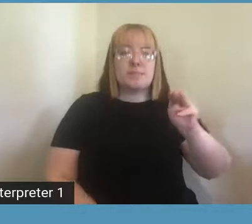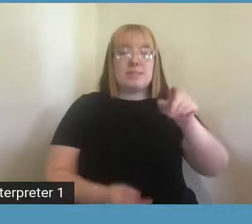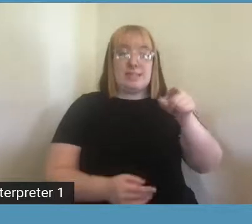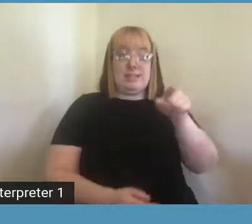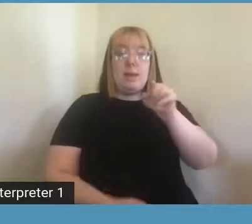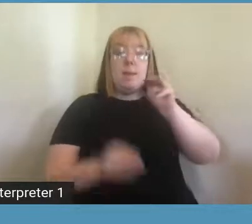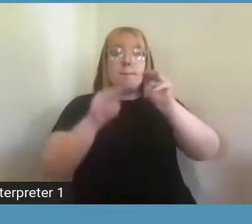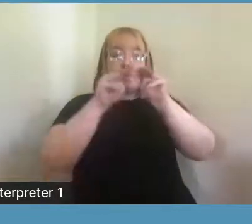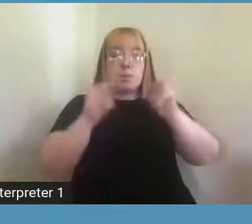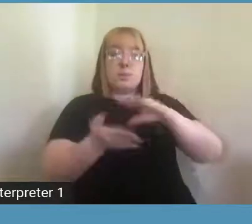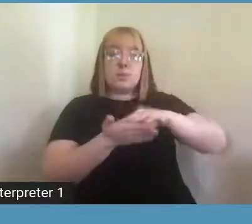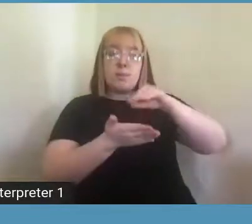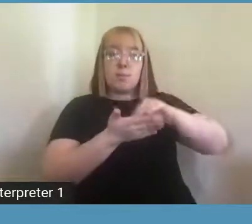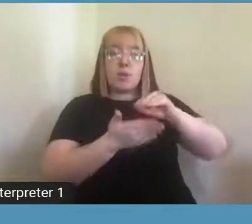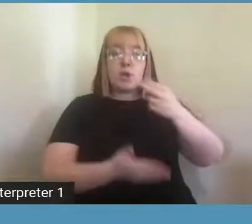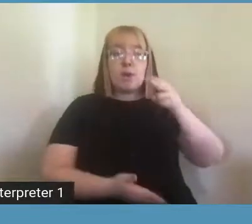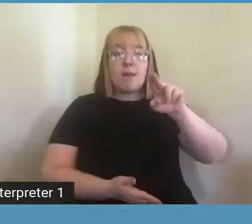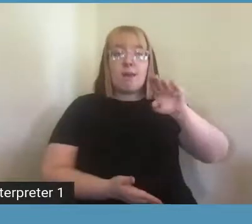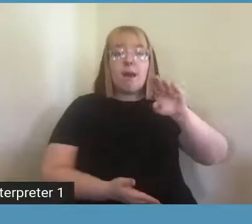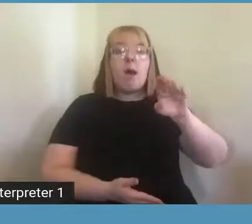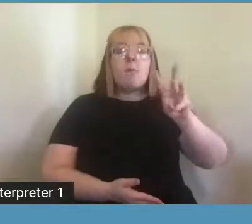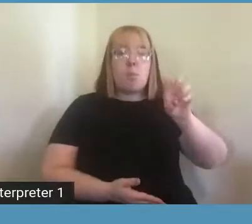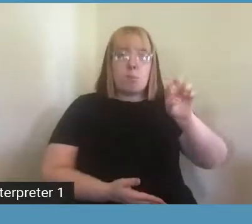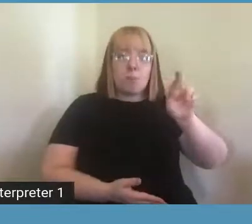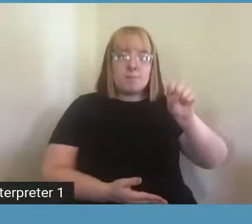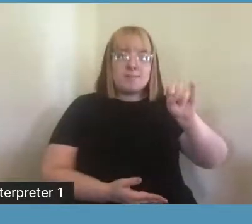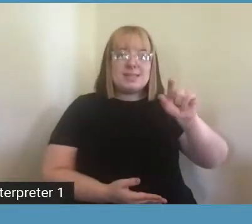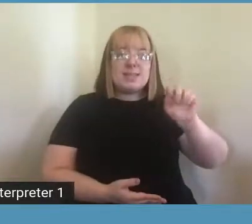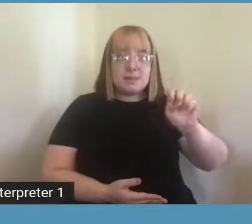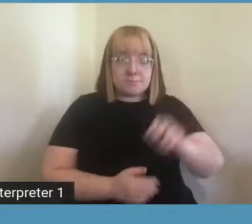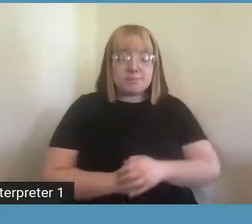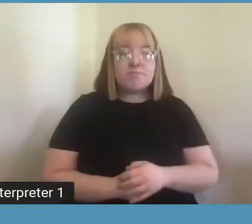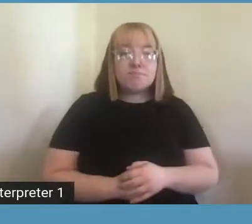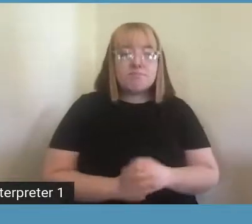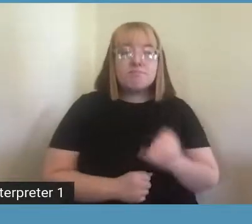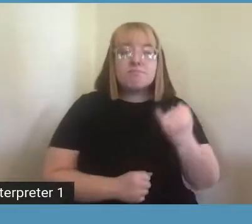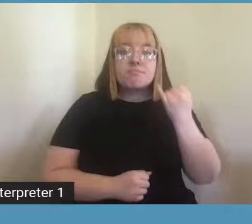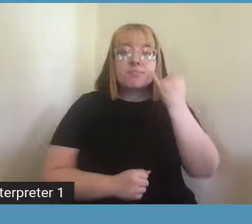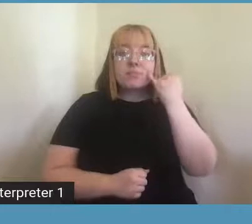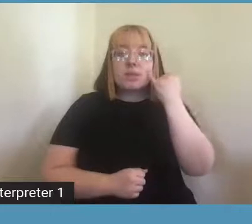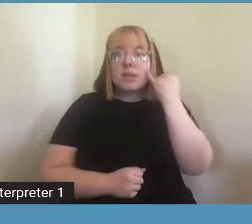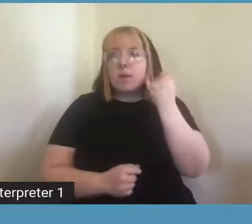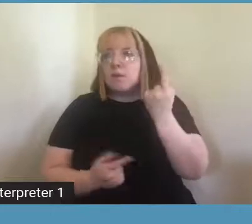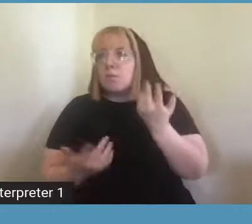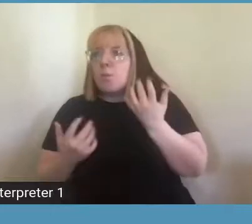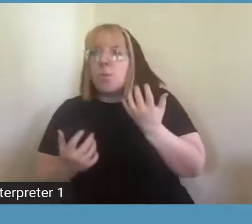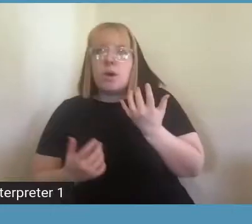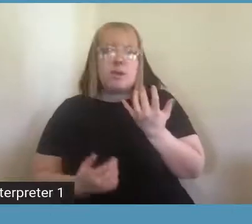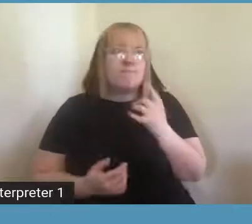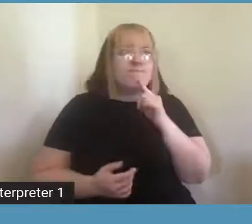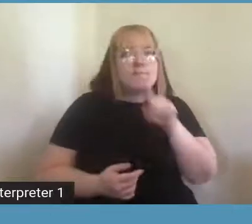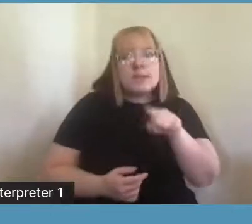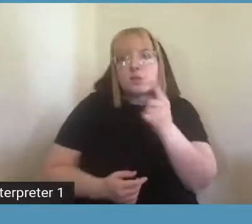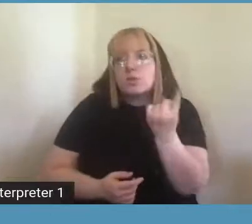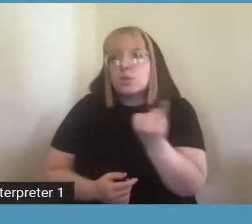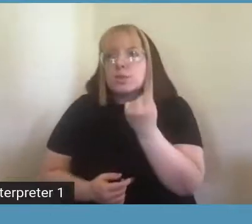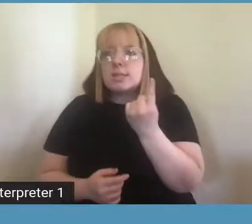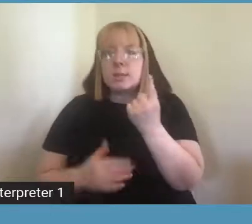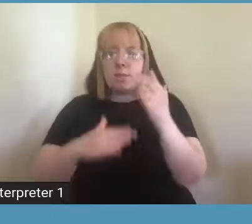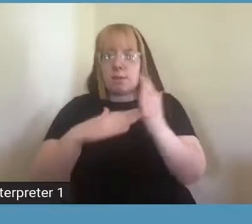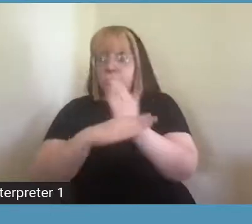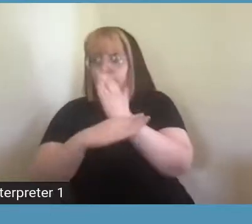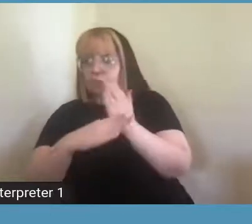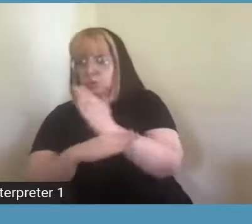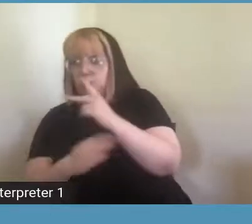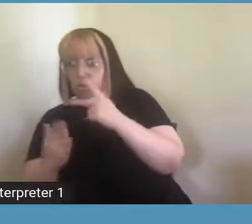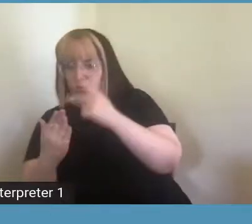Hub website. If you're looking for help between programs, please visit this forum, create a login, and post your questions. A member